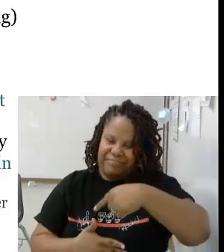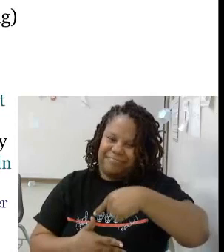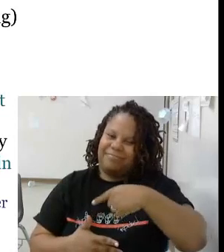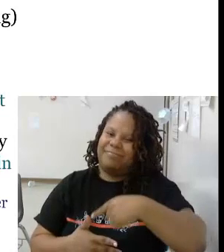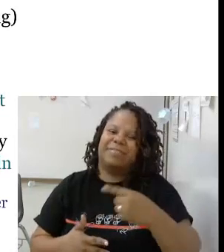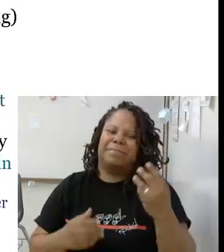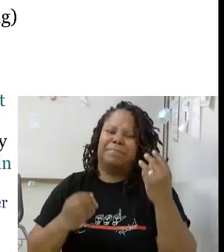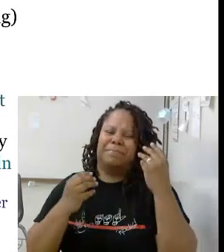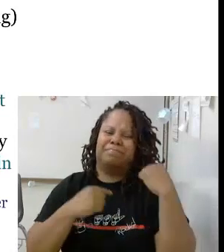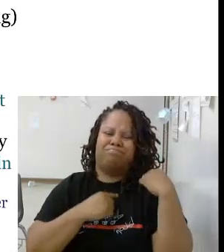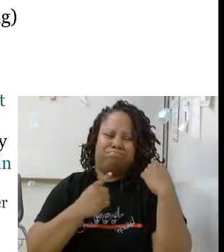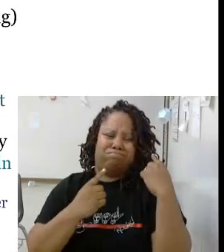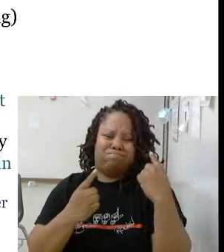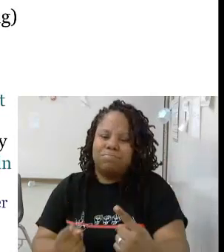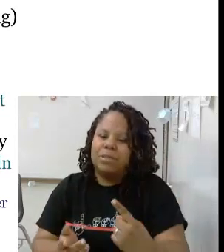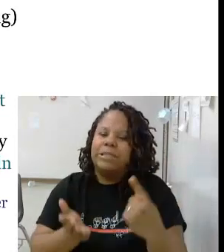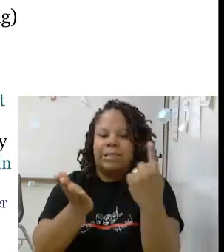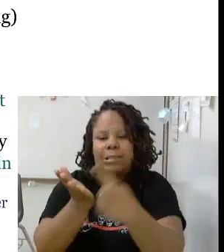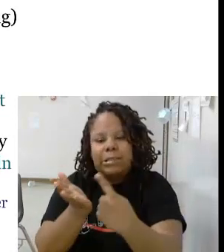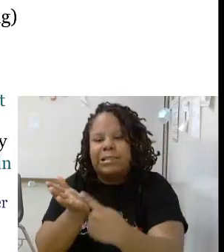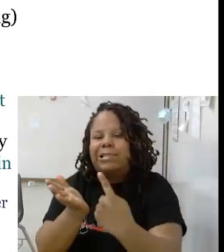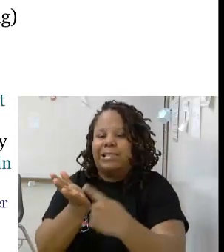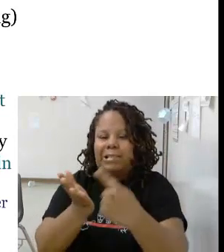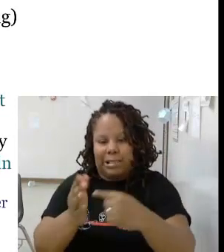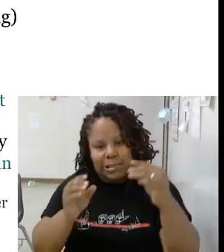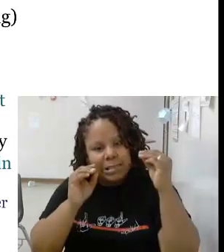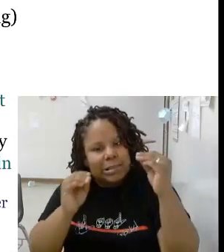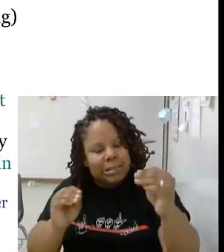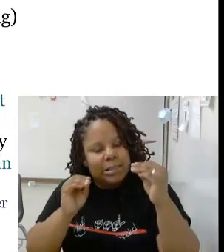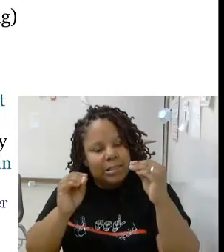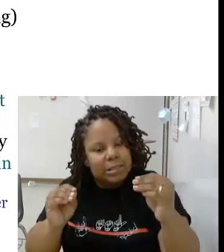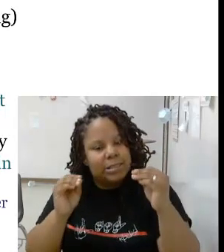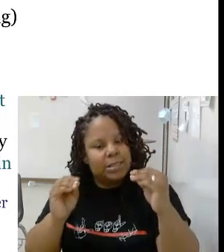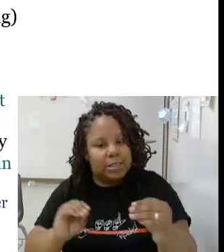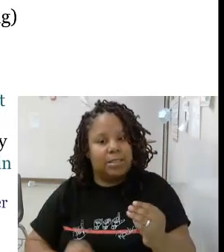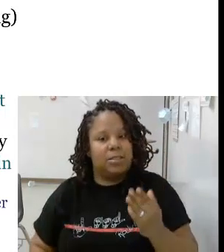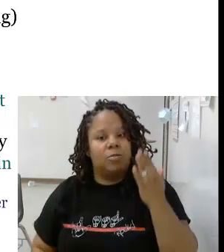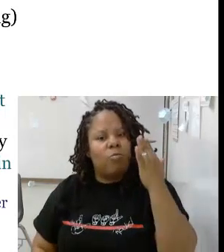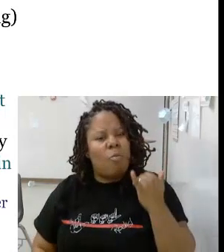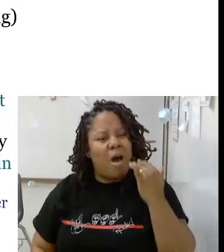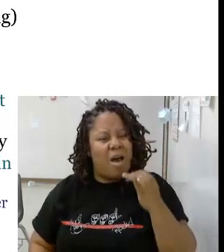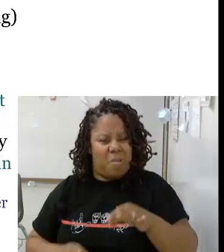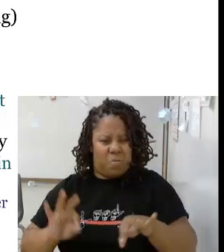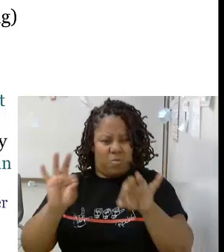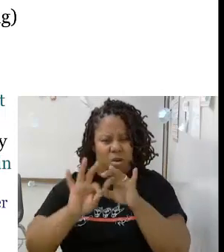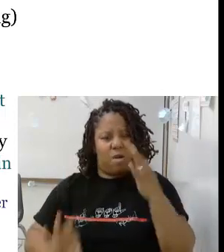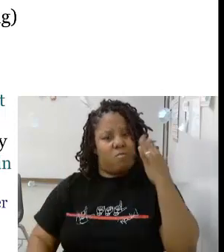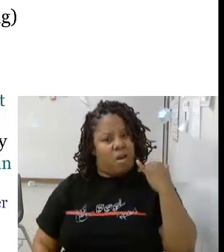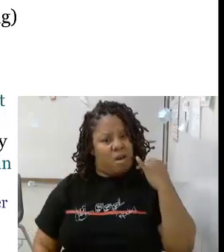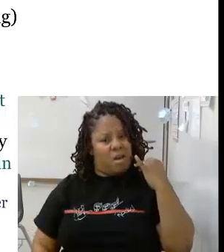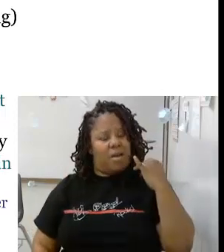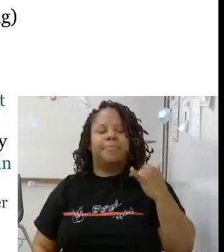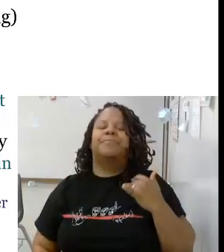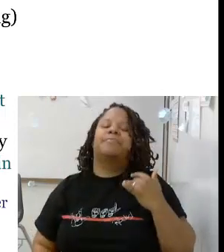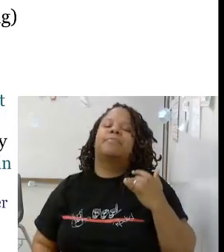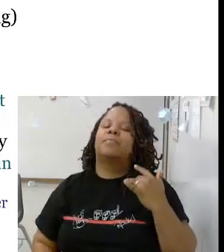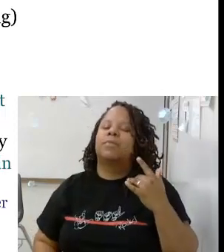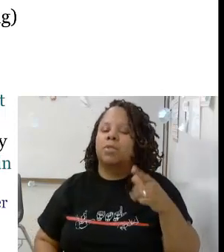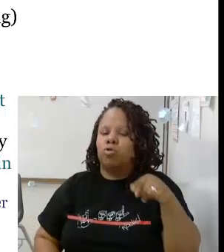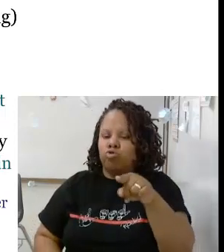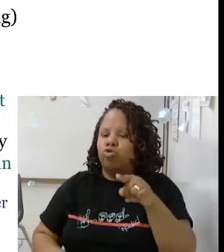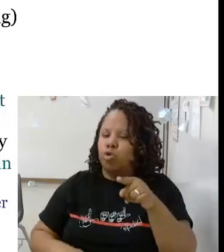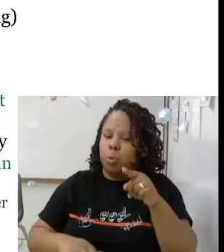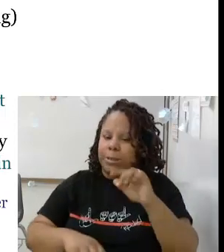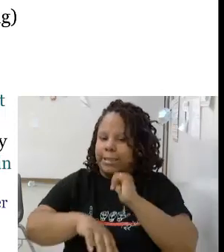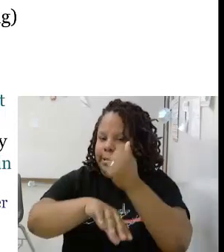ASL2 and ASL1. And it's mainly that because you're creating a visual image for the viewer, you have to make sure that when you